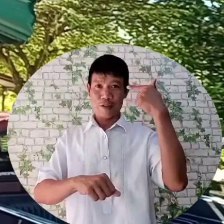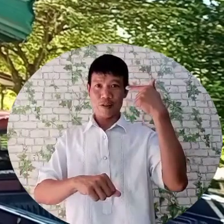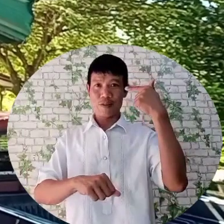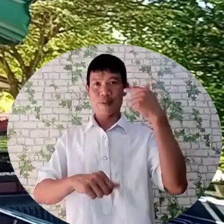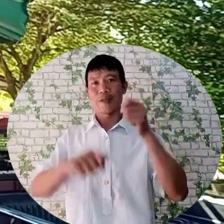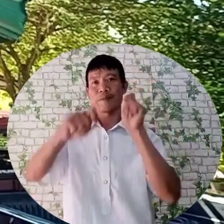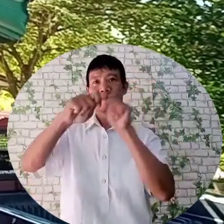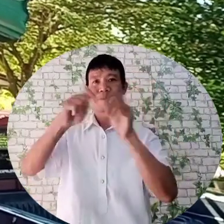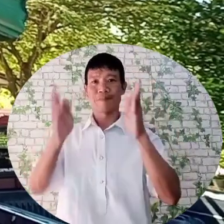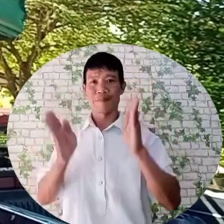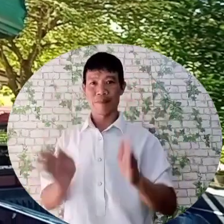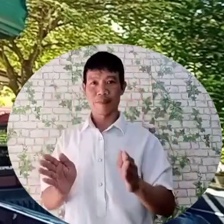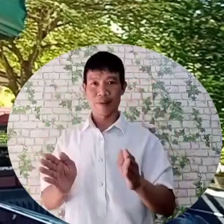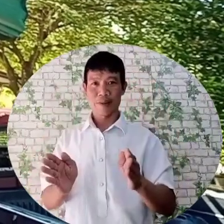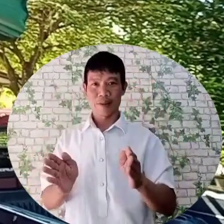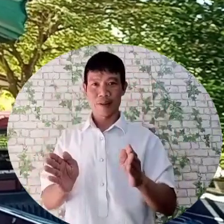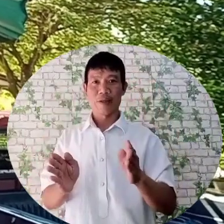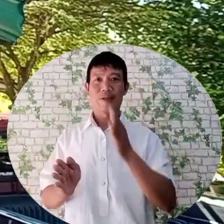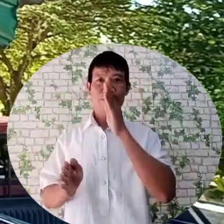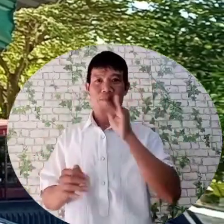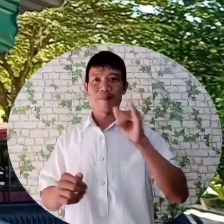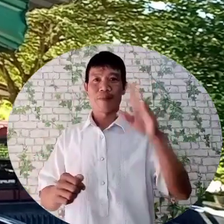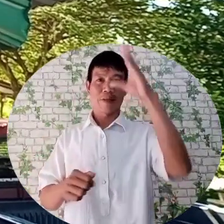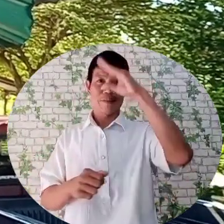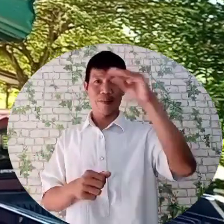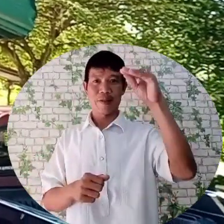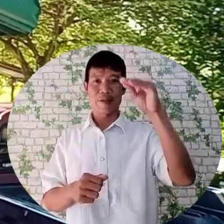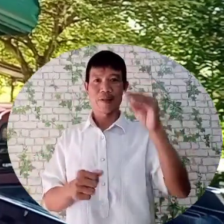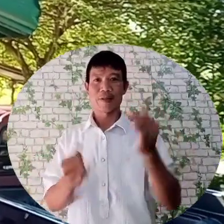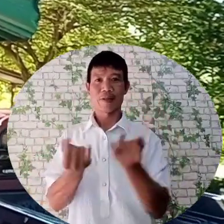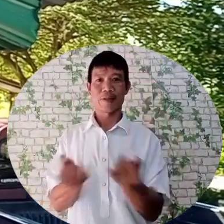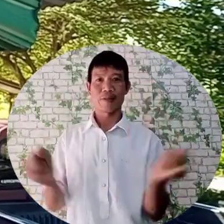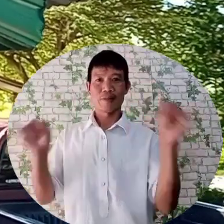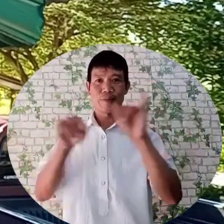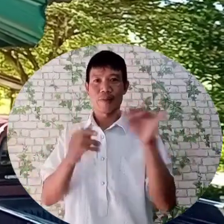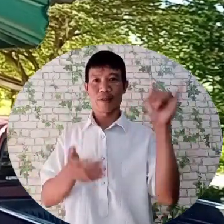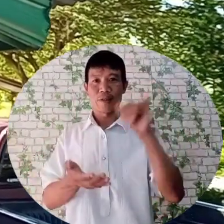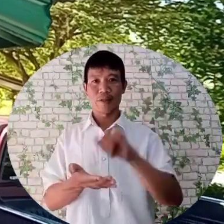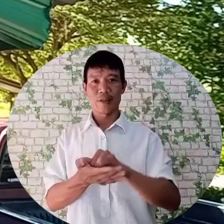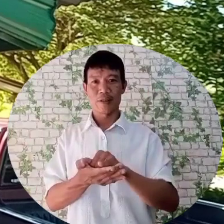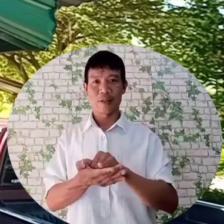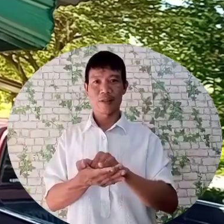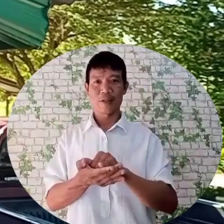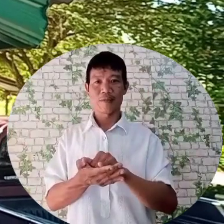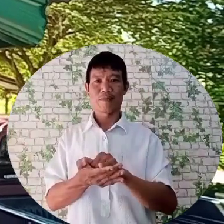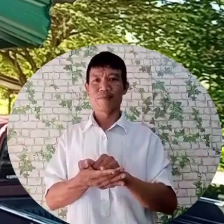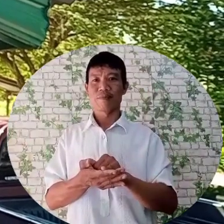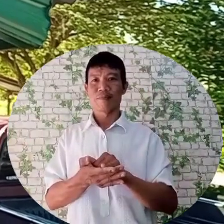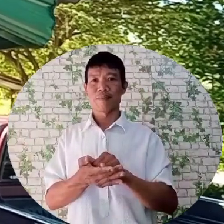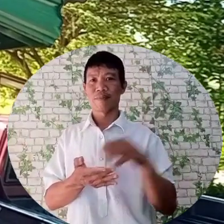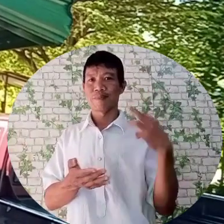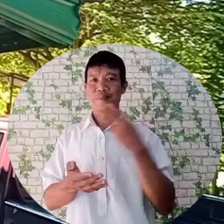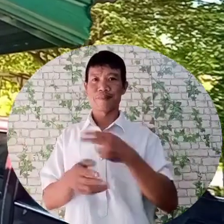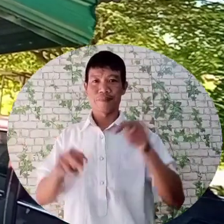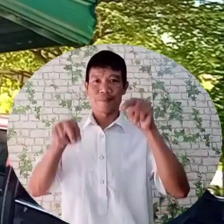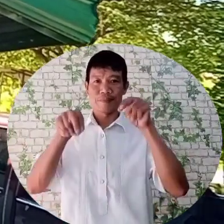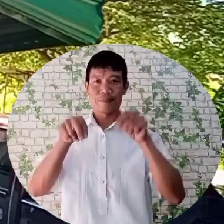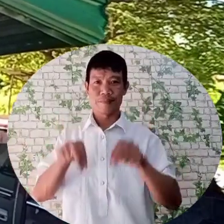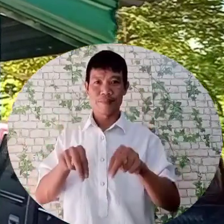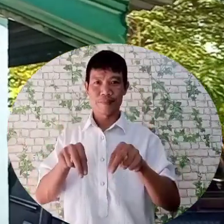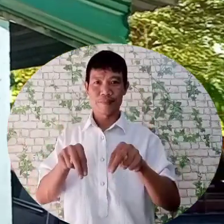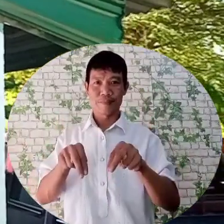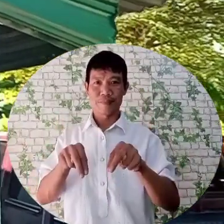a carpenter and being a man, it is very important that we need to